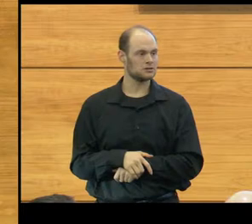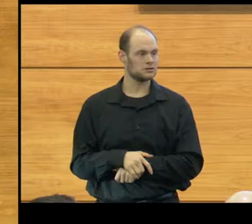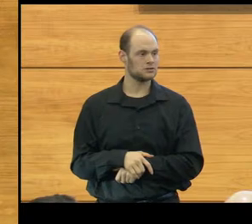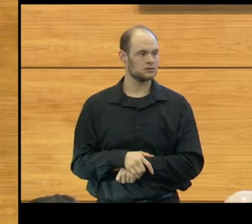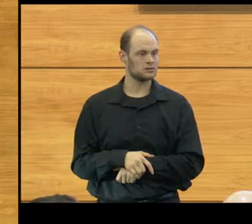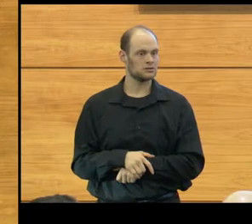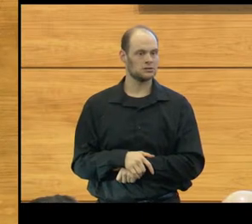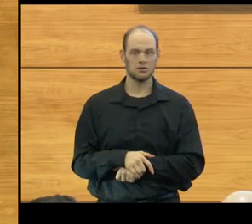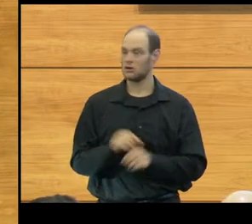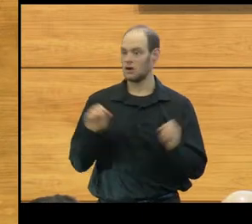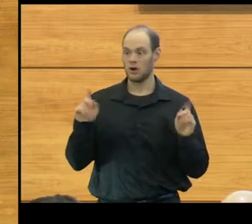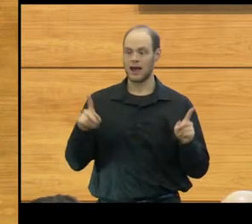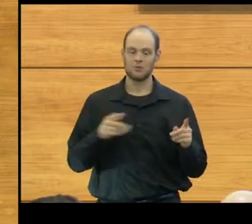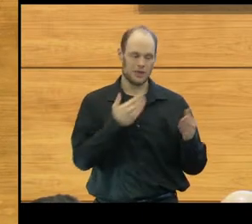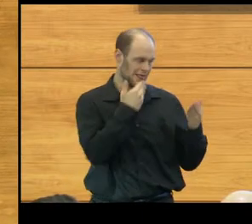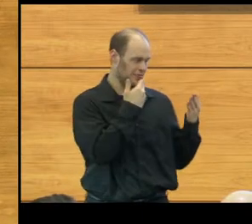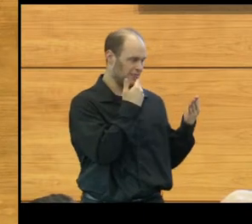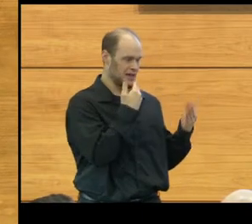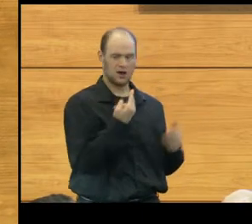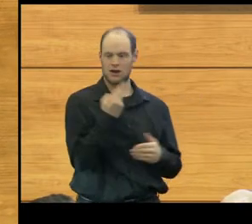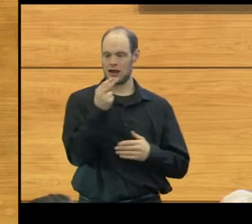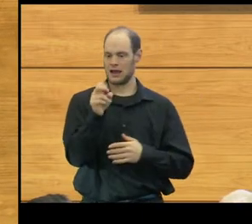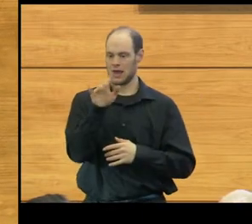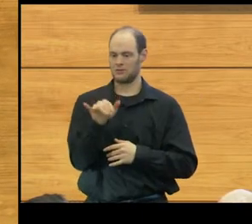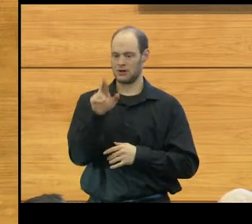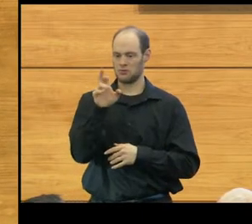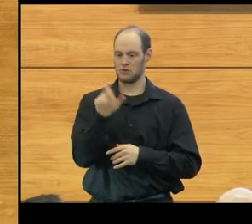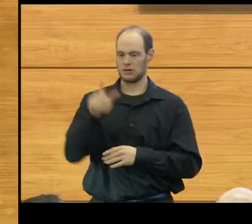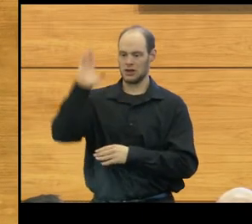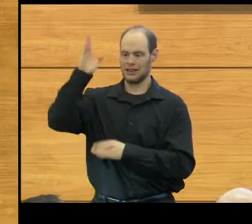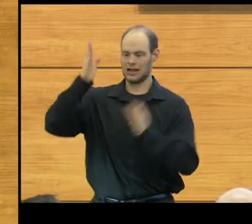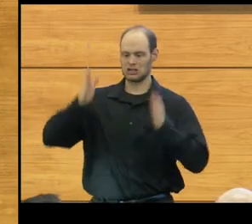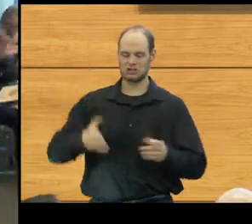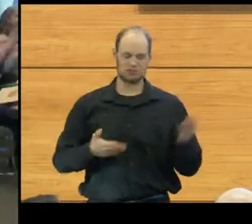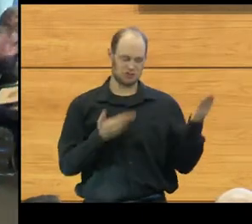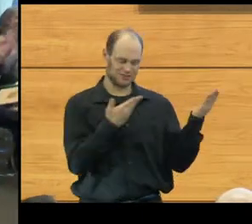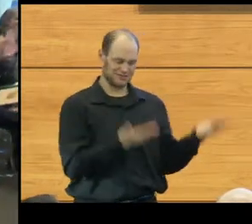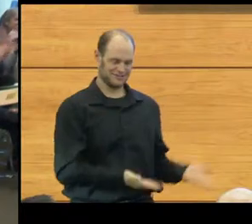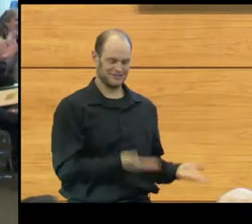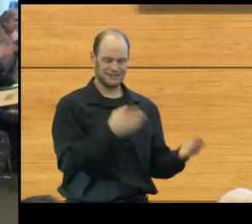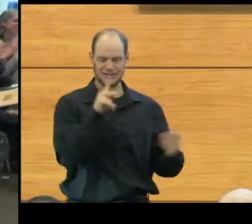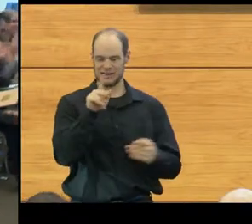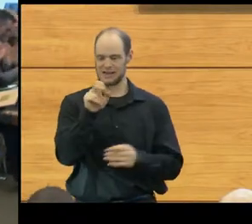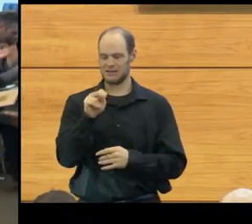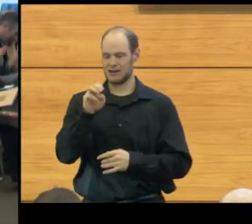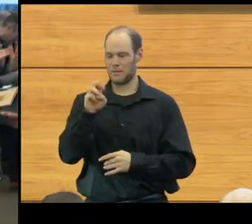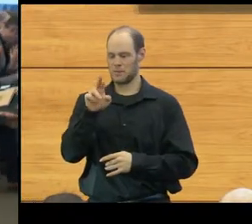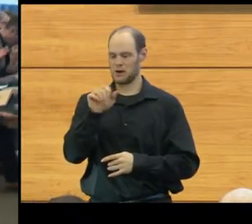Great. Well, let's thank our Henry Russel lecturer once again, Dr. Mazzalco.